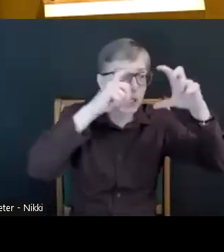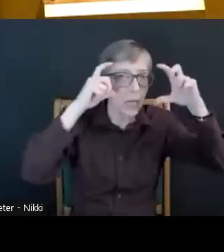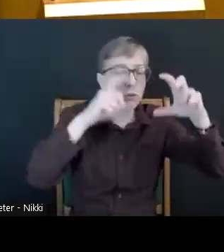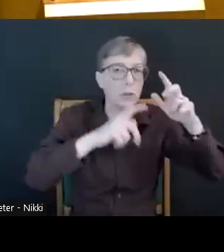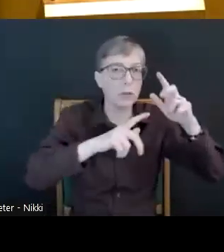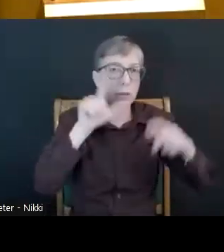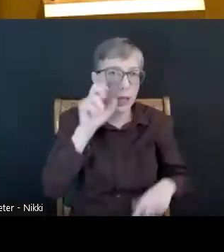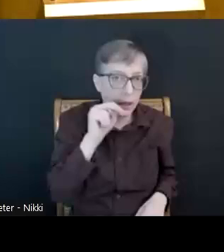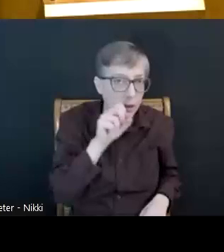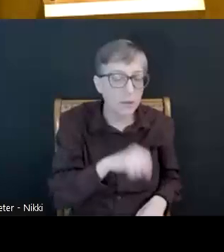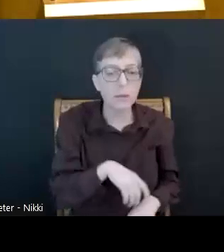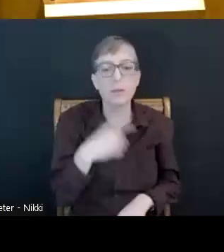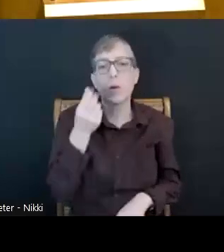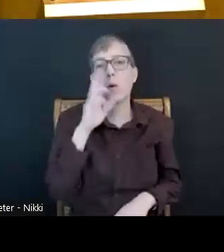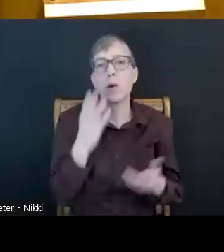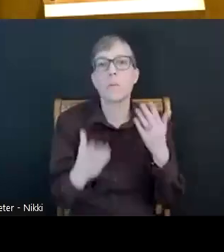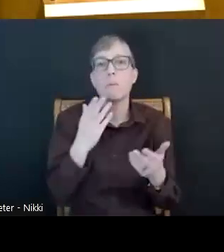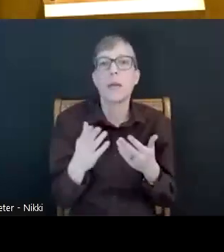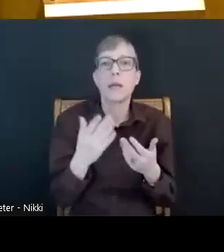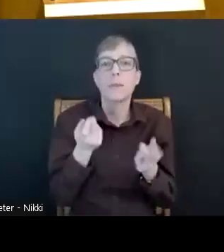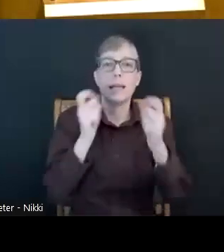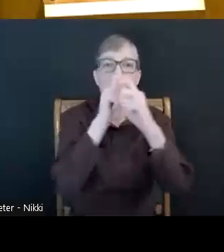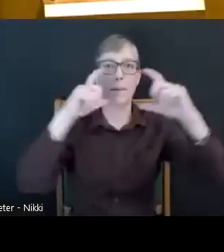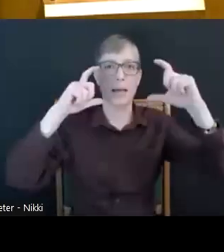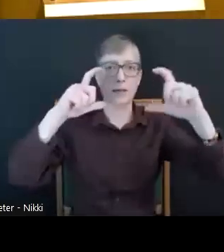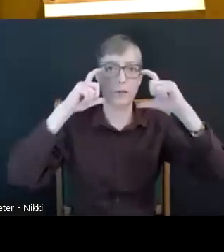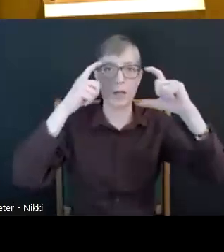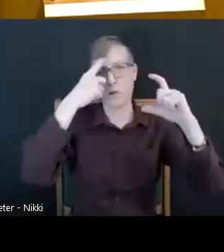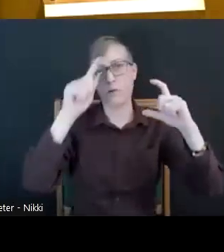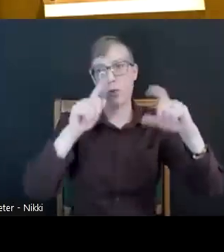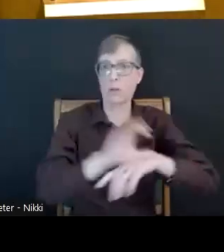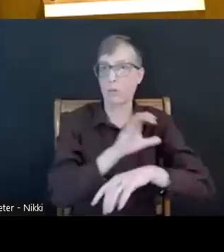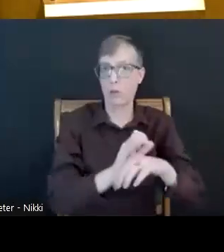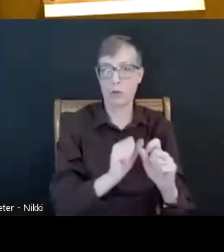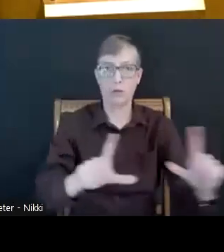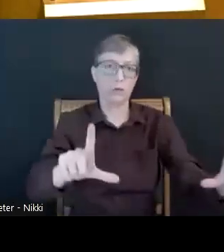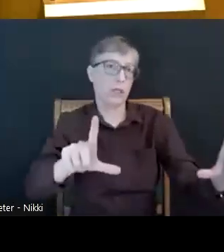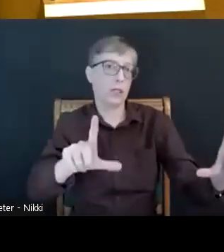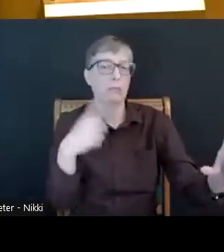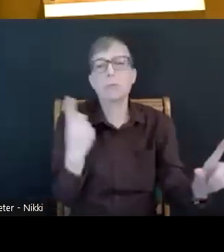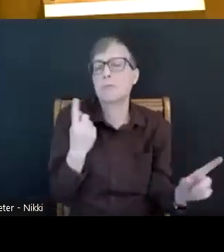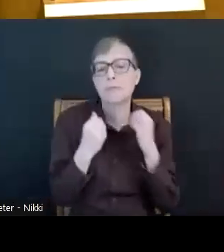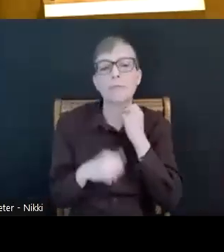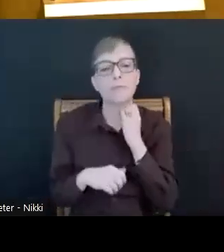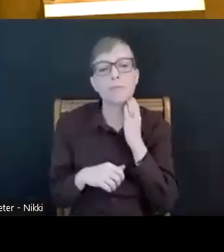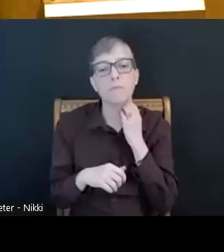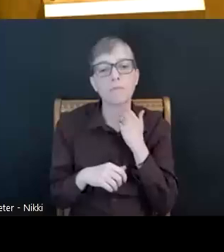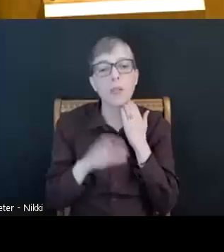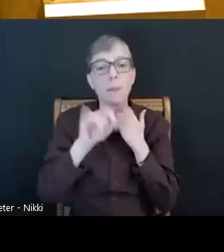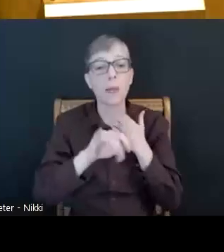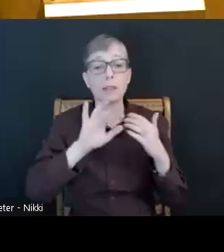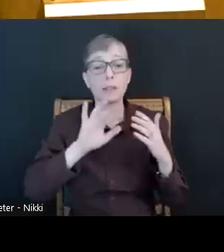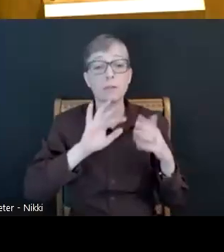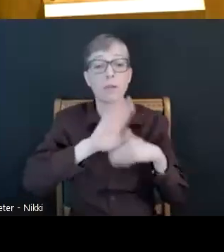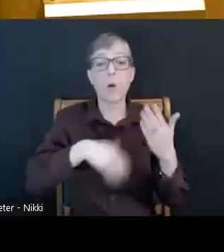goes over their computer screen, just as two examples. And this is the domain of low vision therapy. Many people